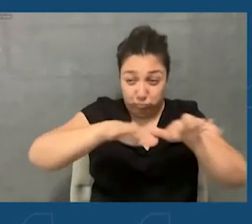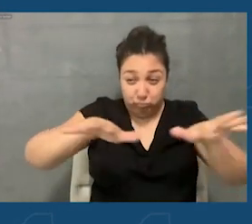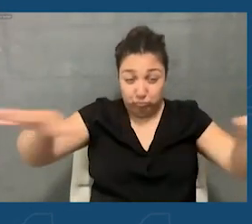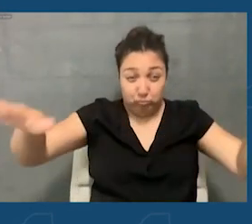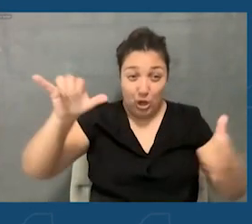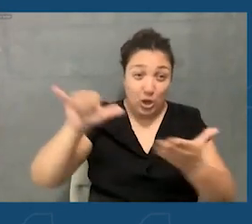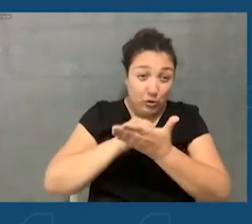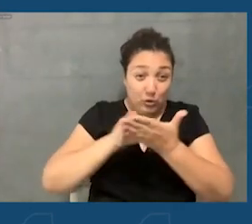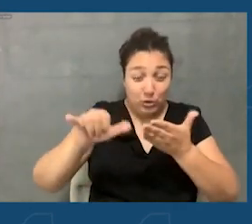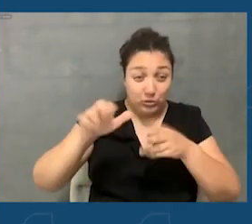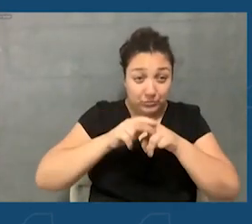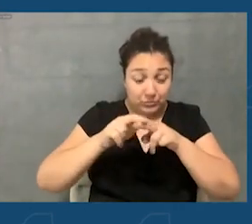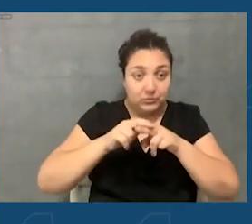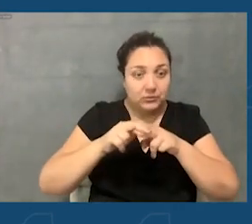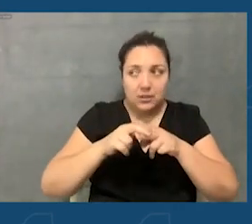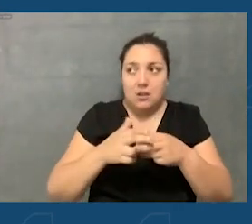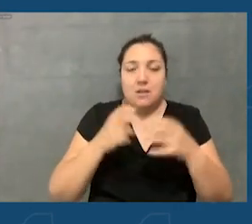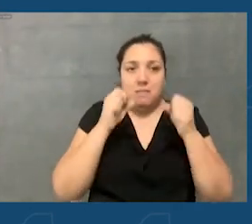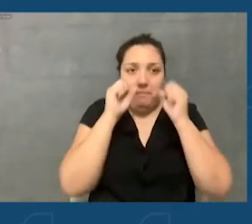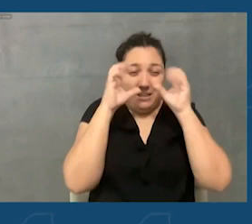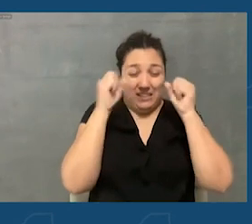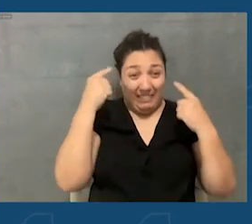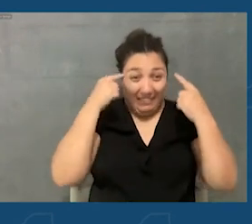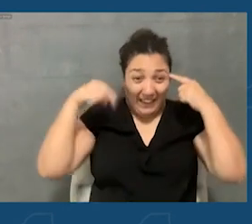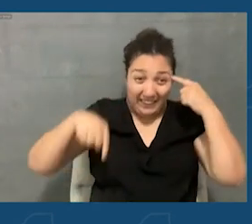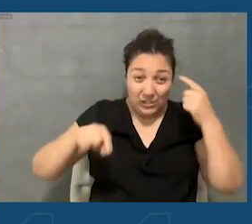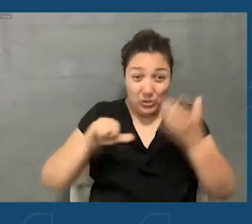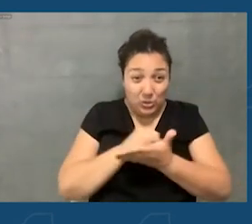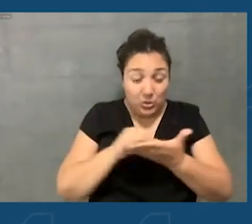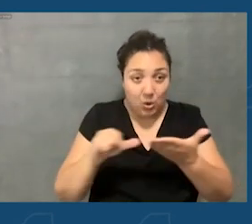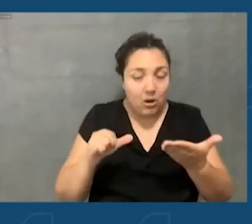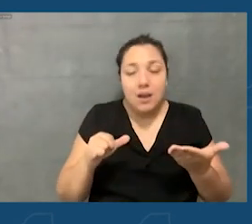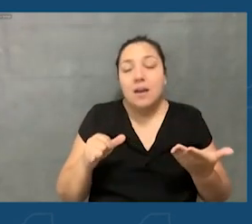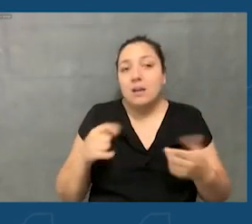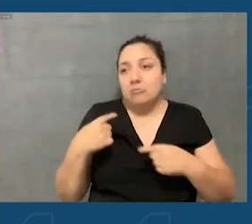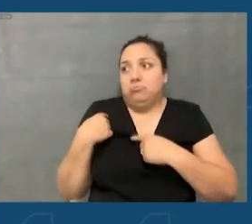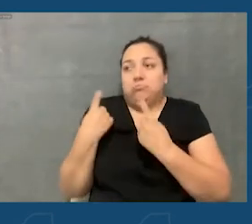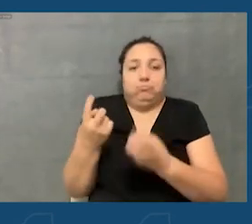York, and it's taken until now for people to have the political courage to do it.